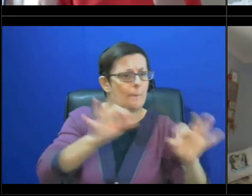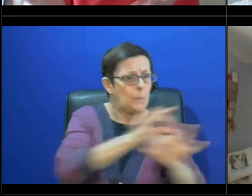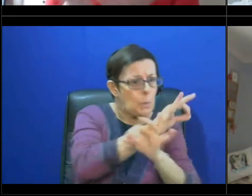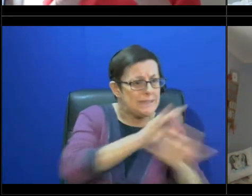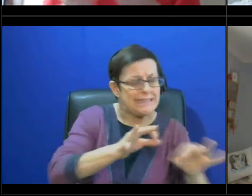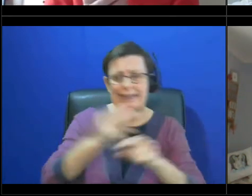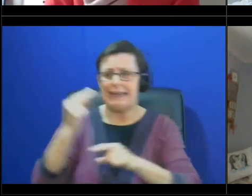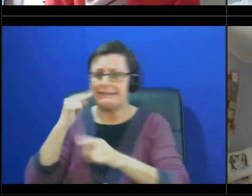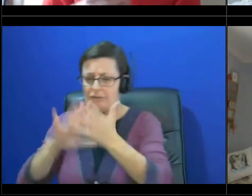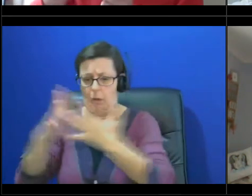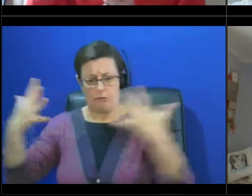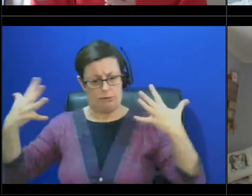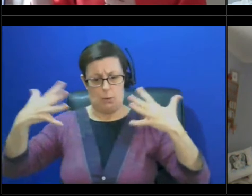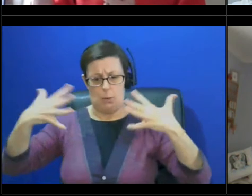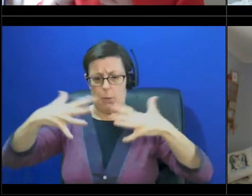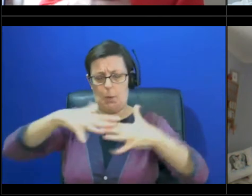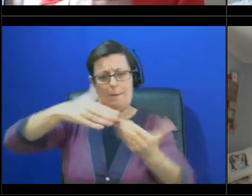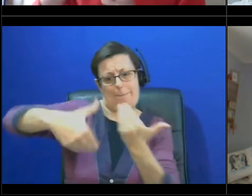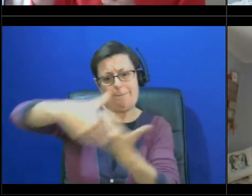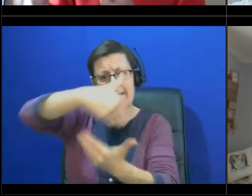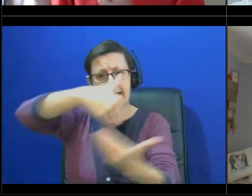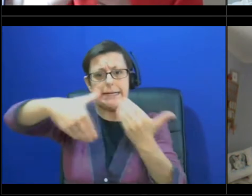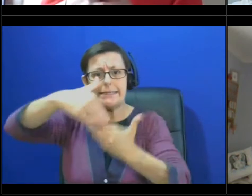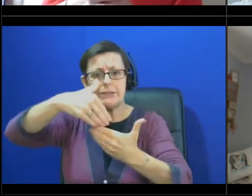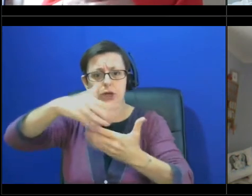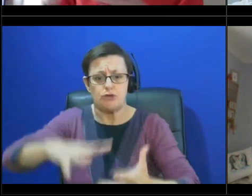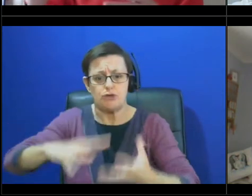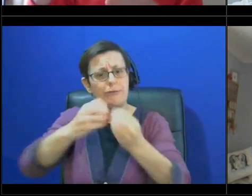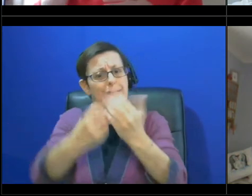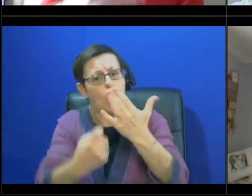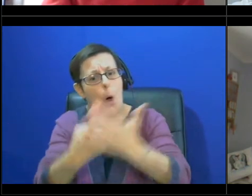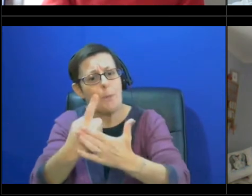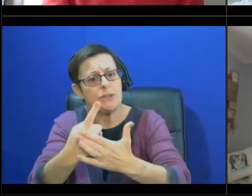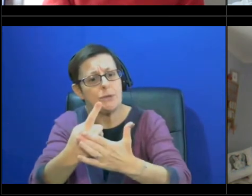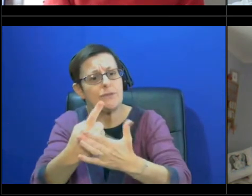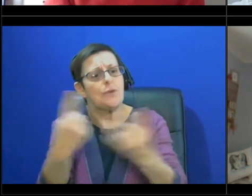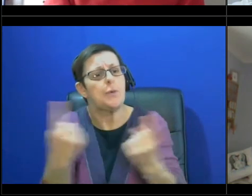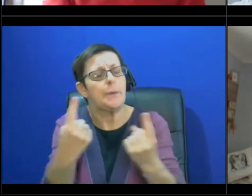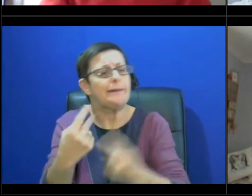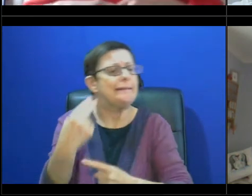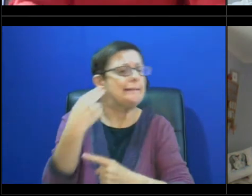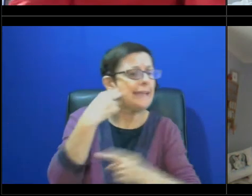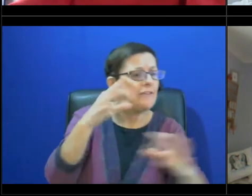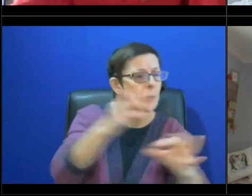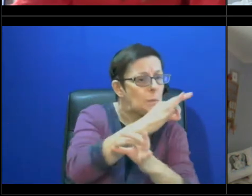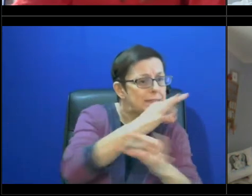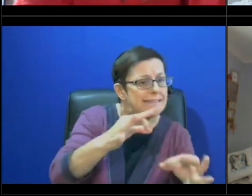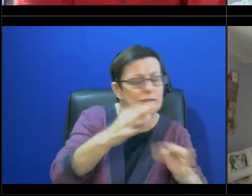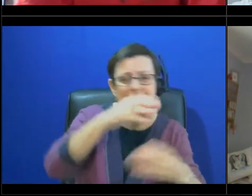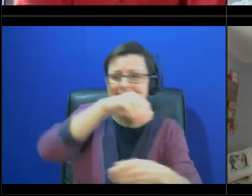generate discussion and opportunity for deaf people and deaf musicians into the world of music.